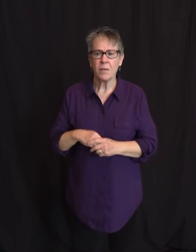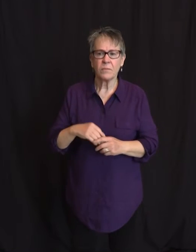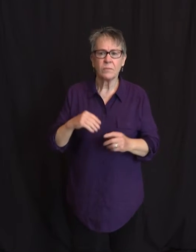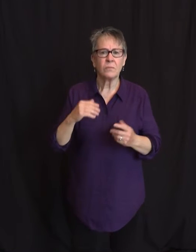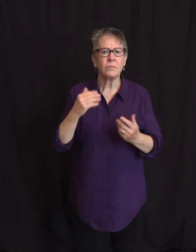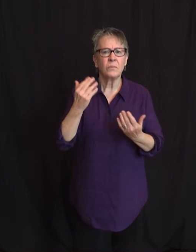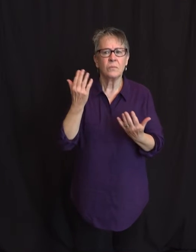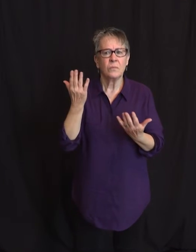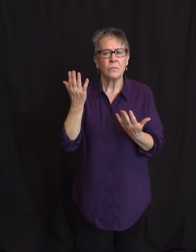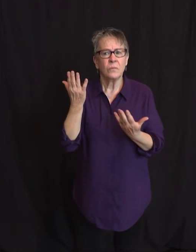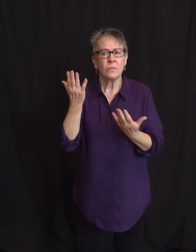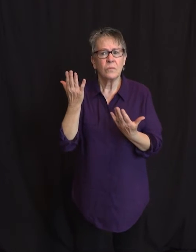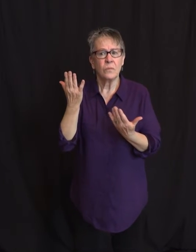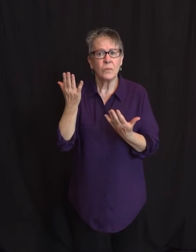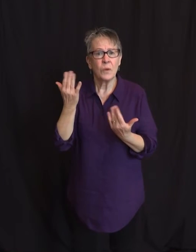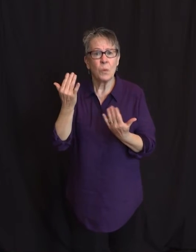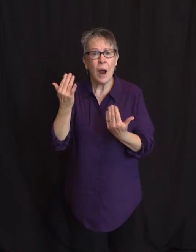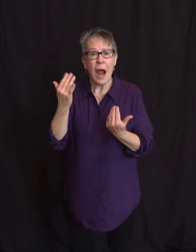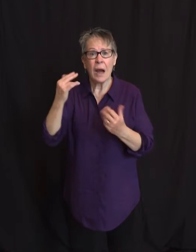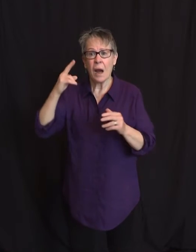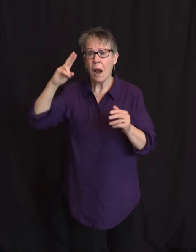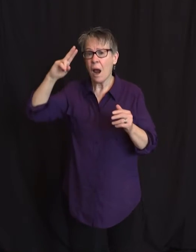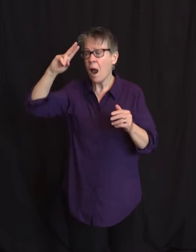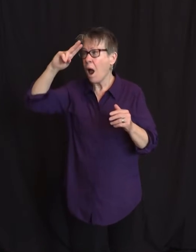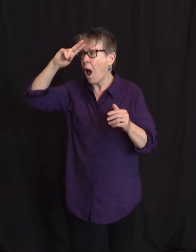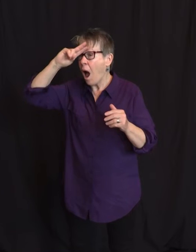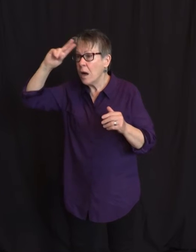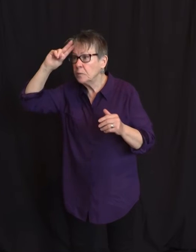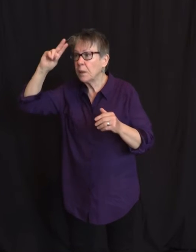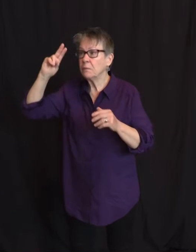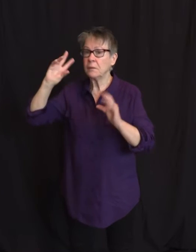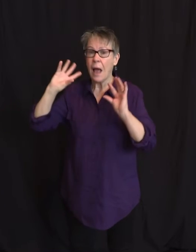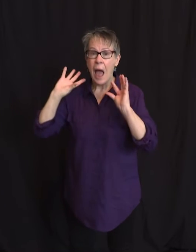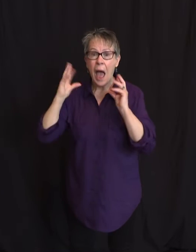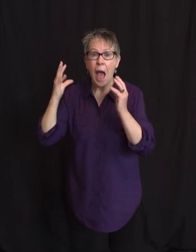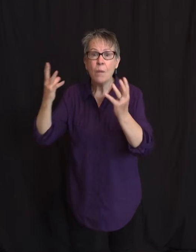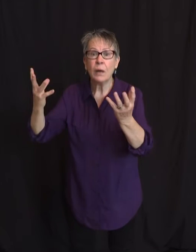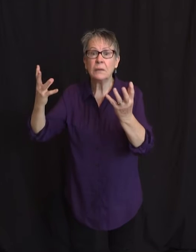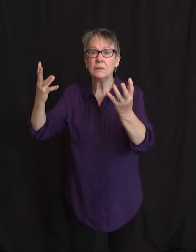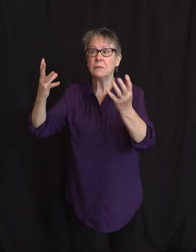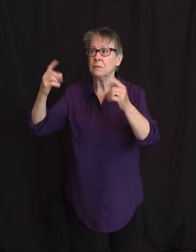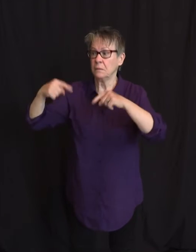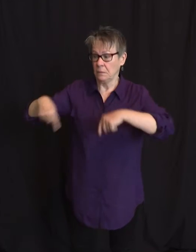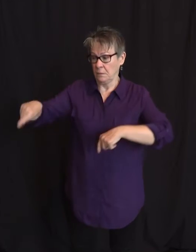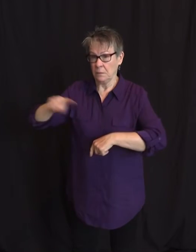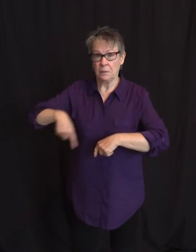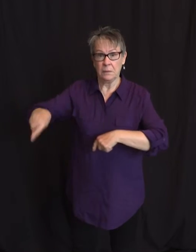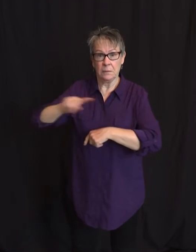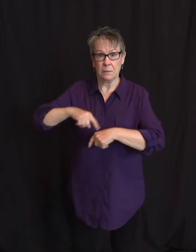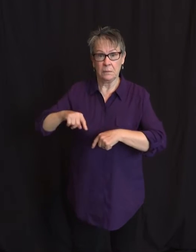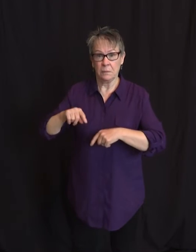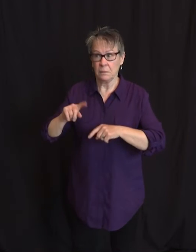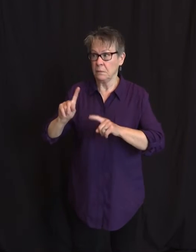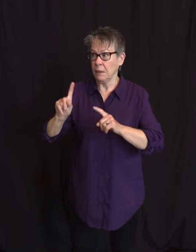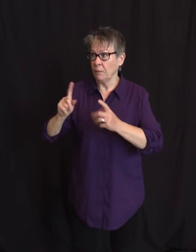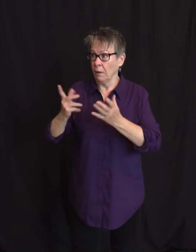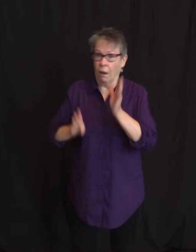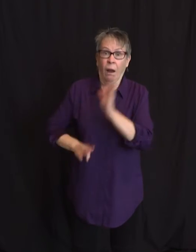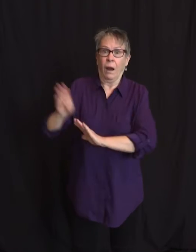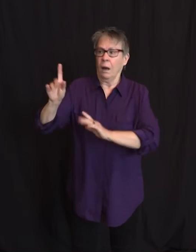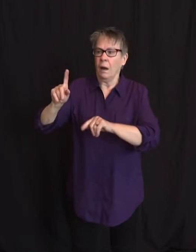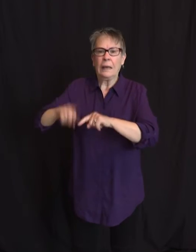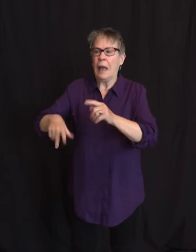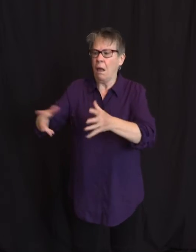Whether or not we're 4 weeks from now, we're in some kind of a more normal reality where folks can continue to